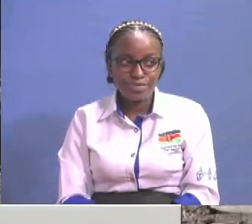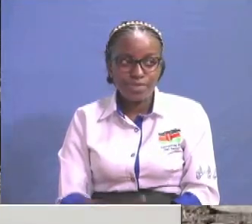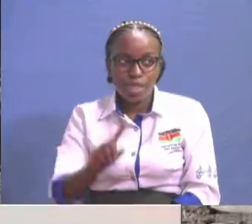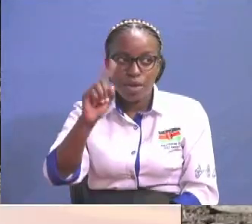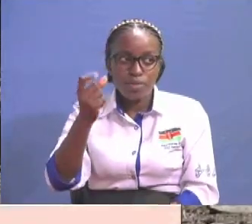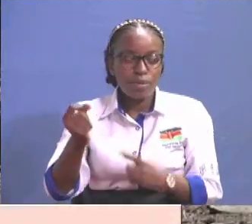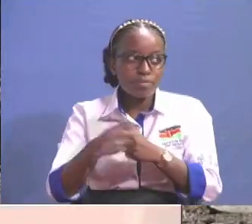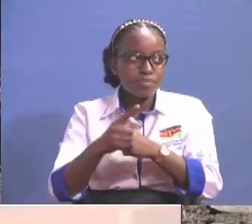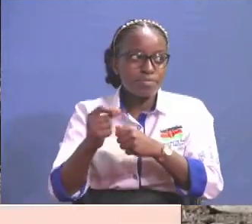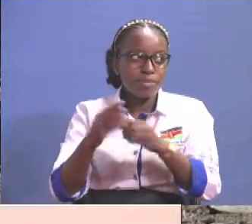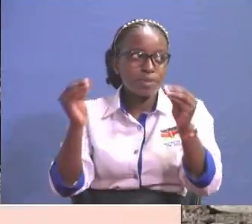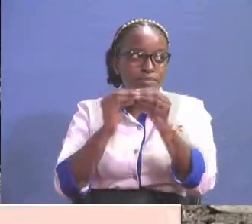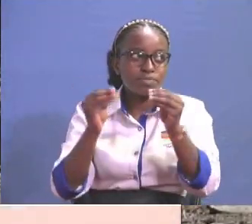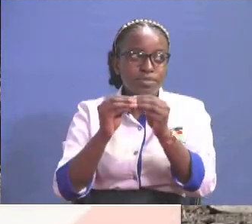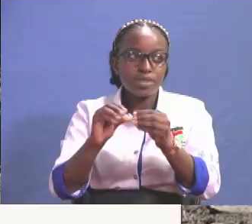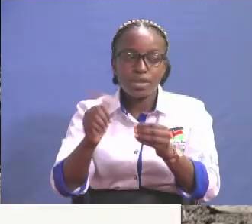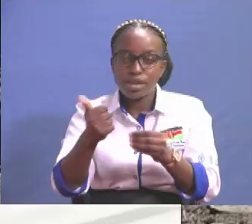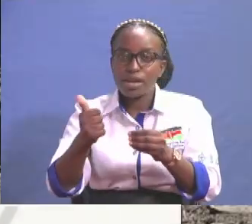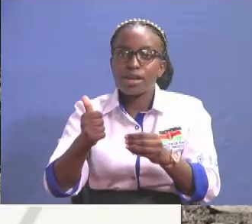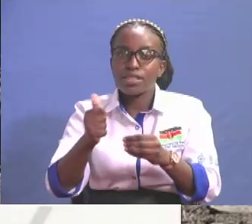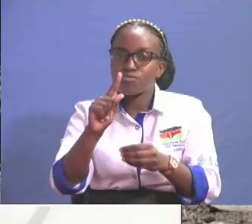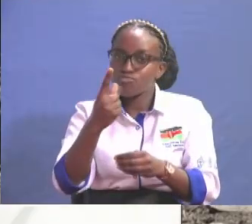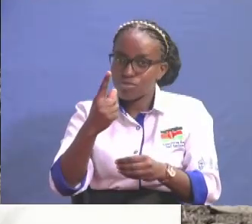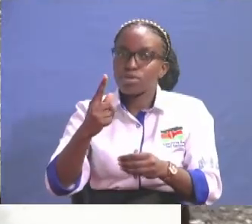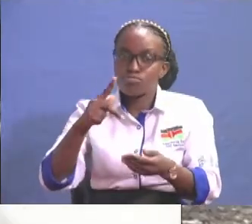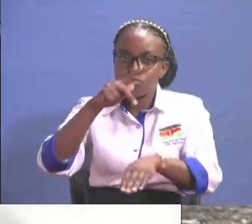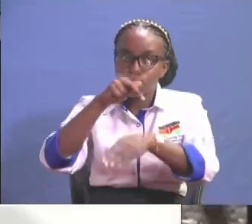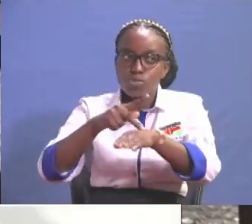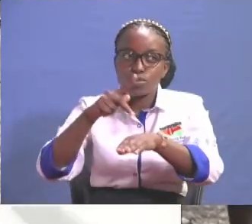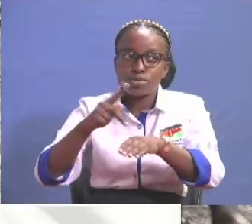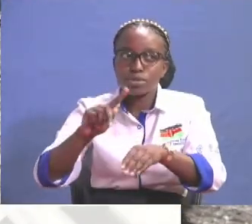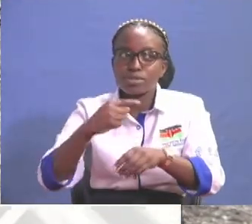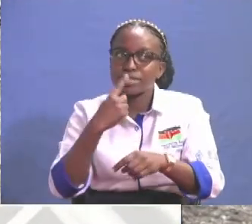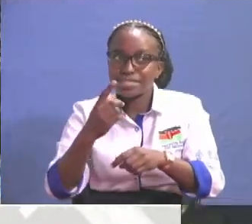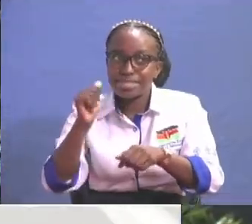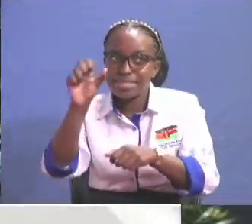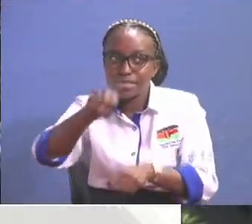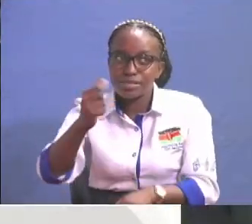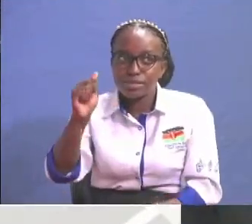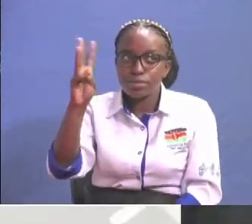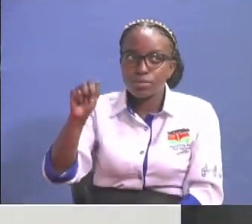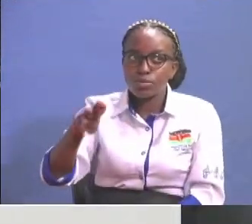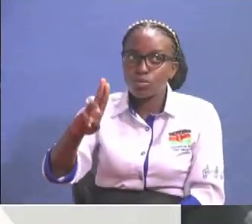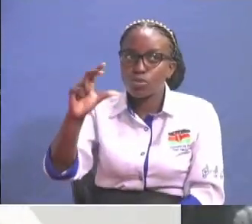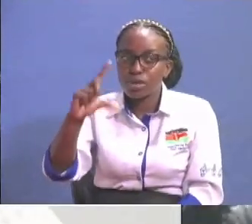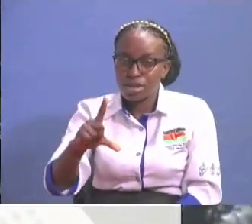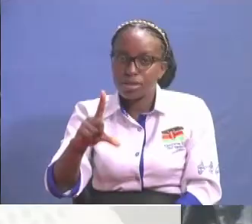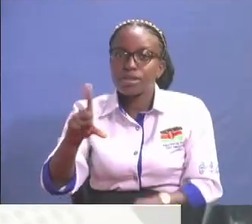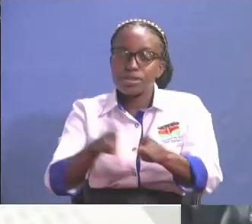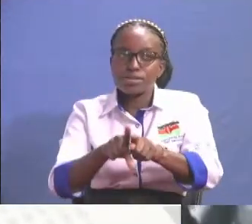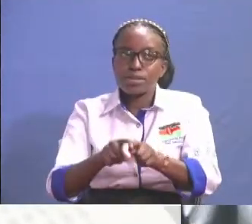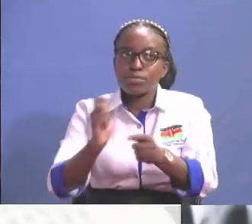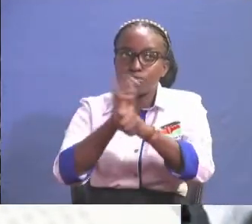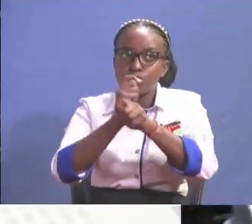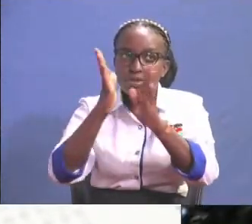One man's meat is another man's poison. It is a saying that Samuel Kanywira, a farmer and a trainer by profession,